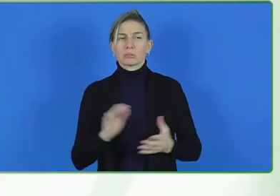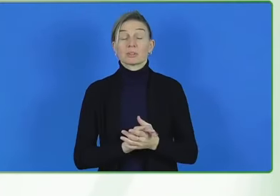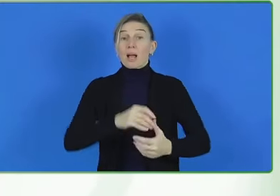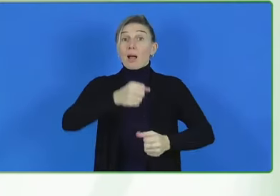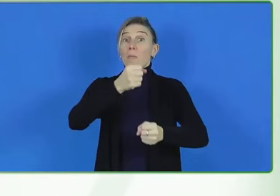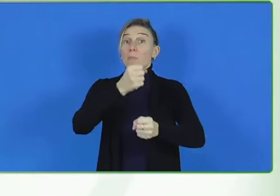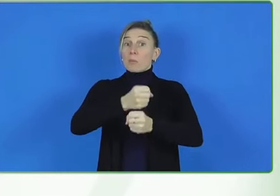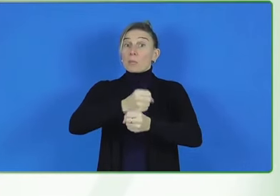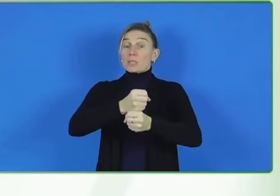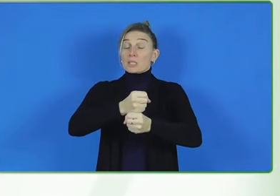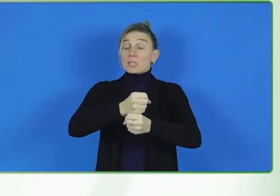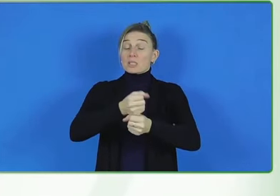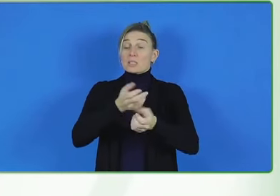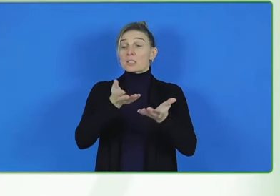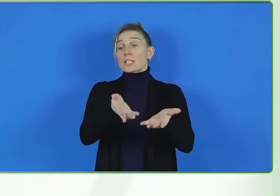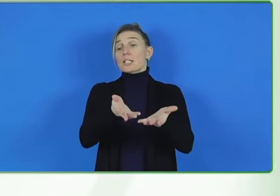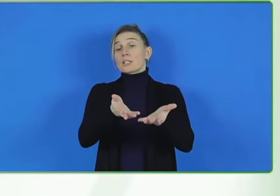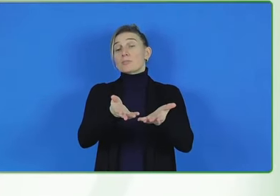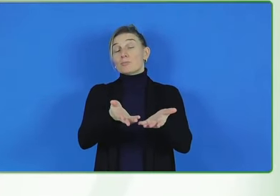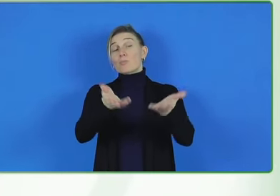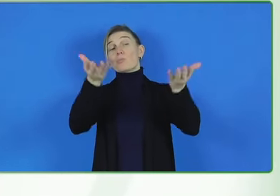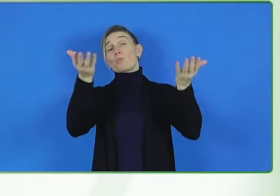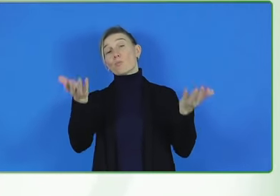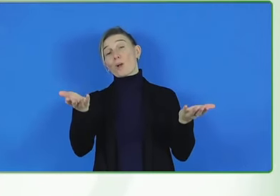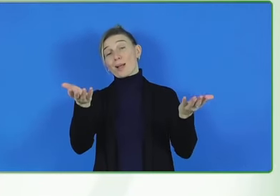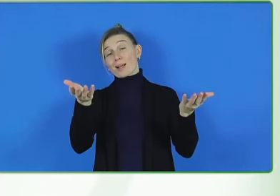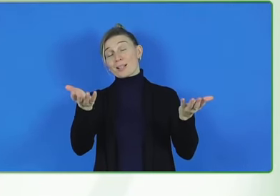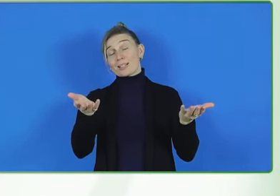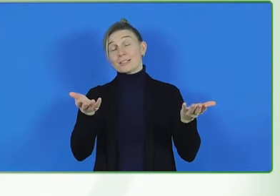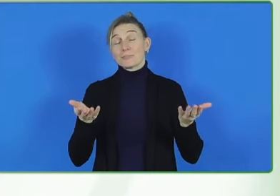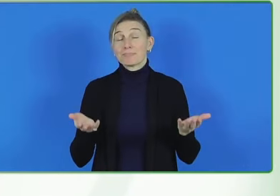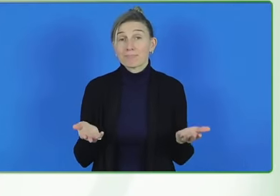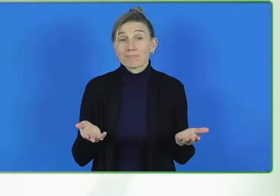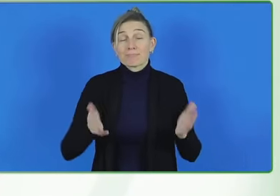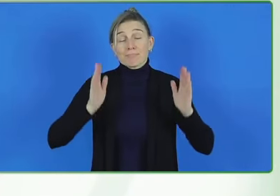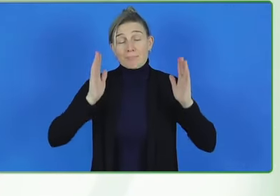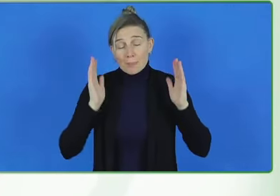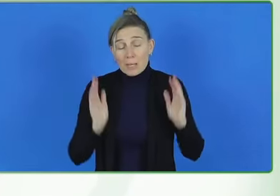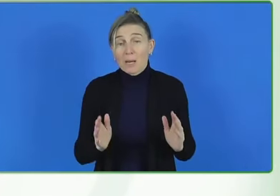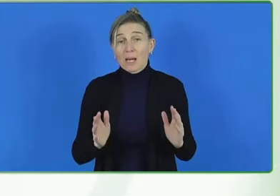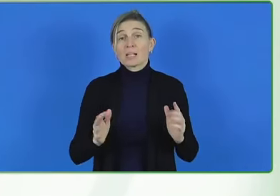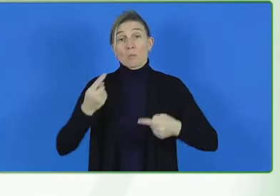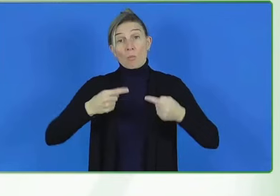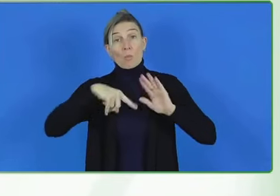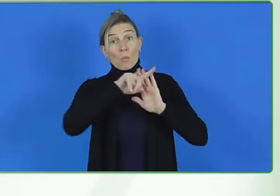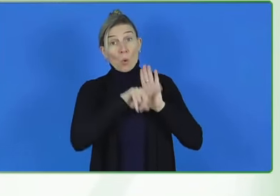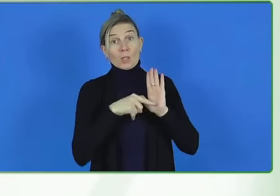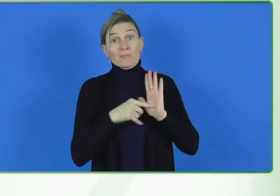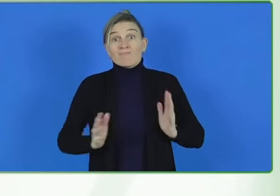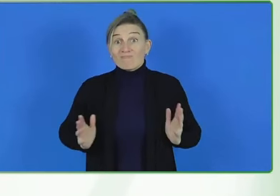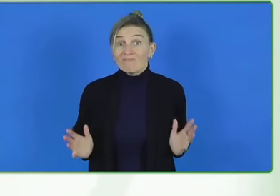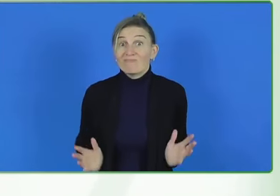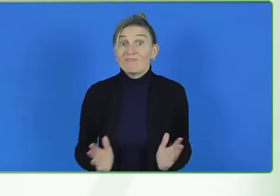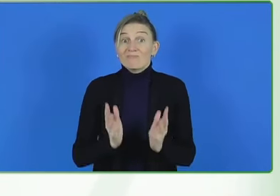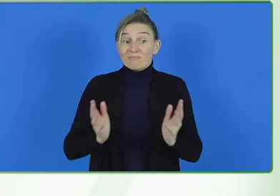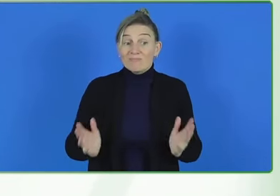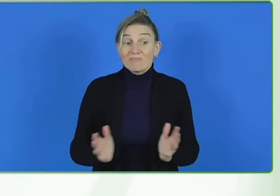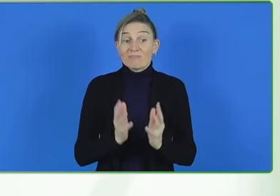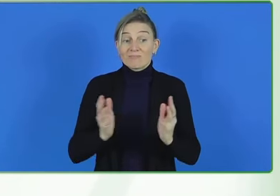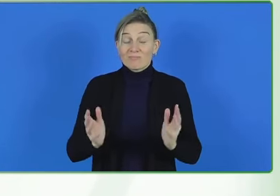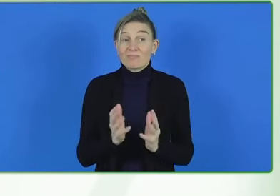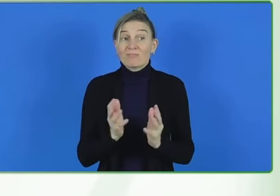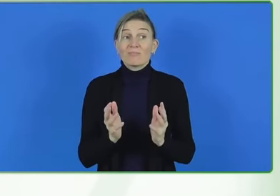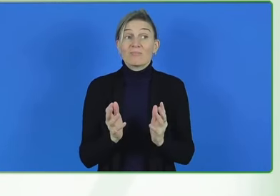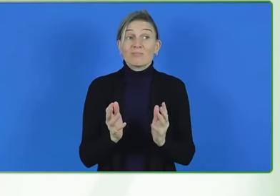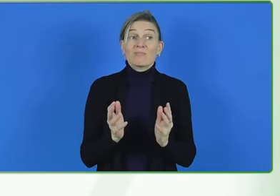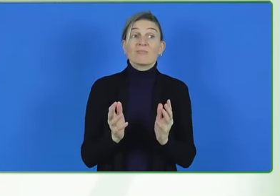well, in this area, it is necessary to adopt policies that promote the employment by